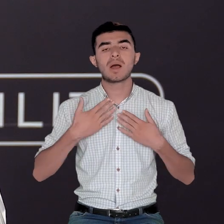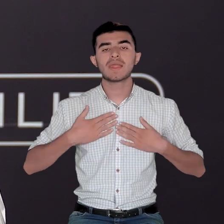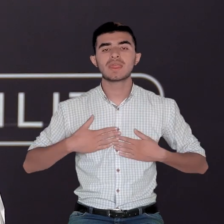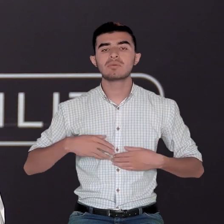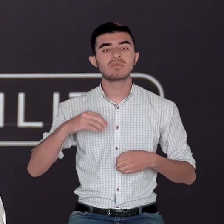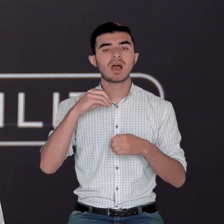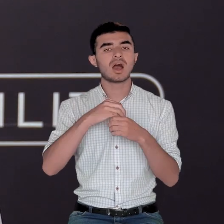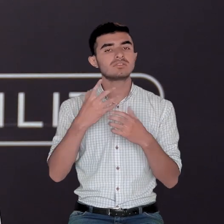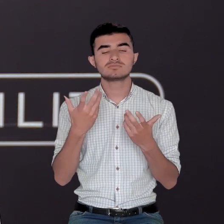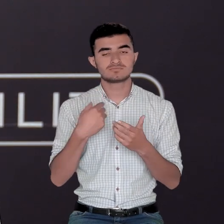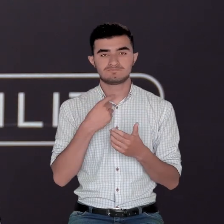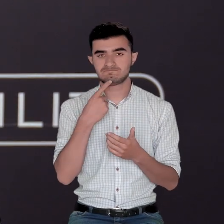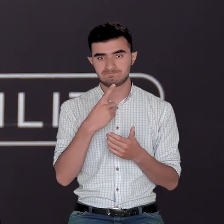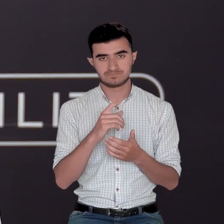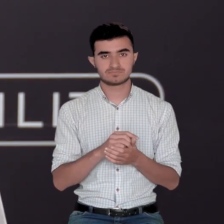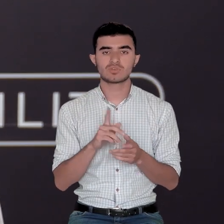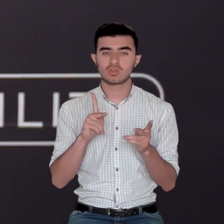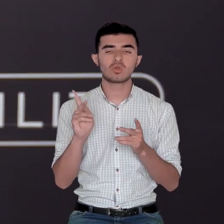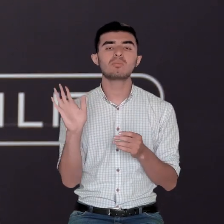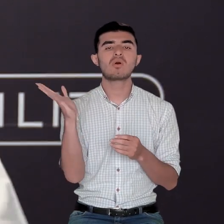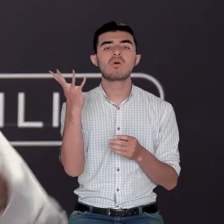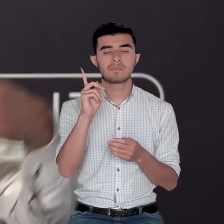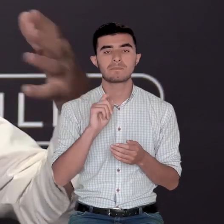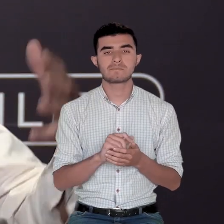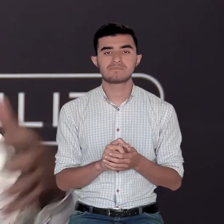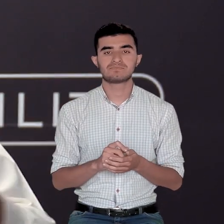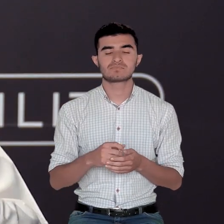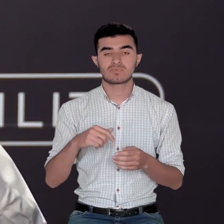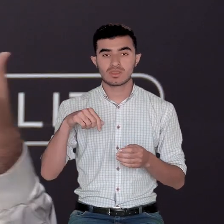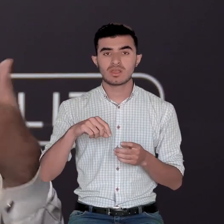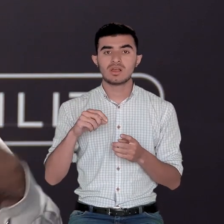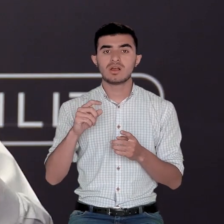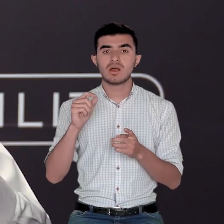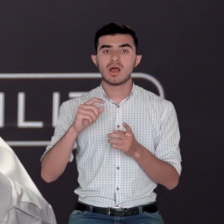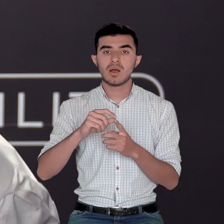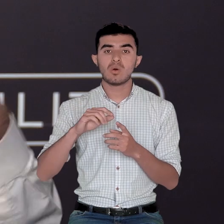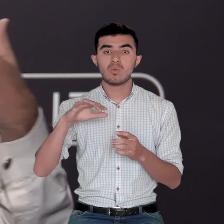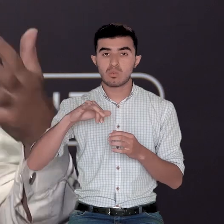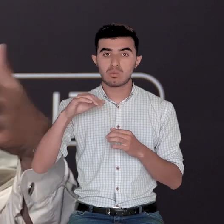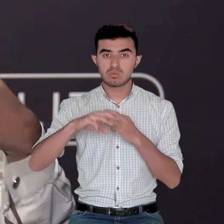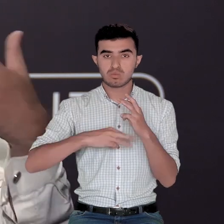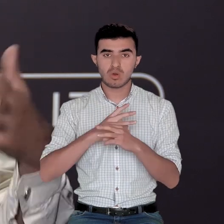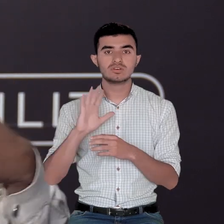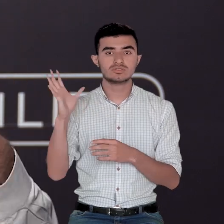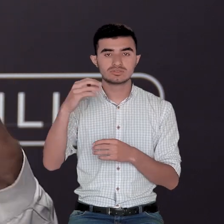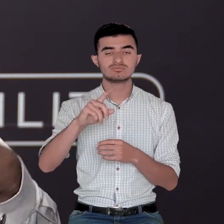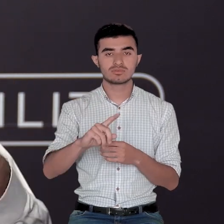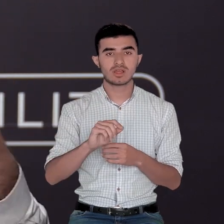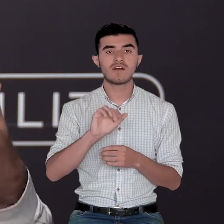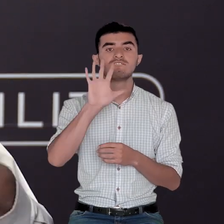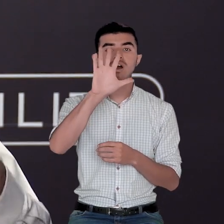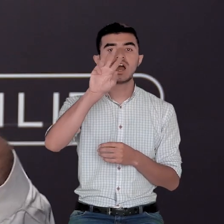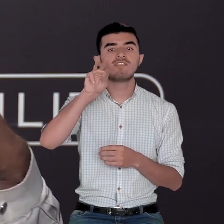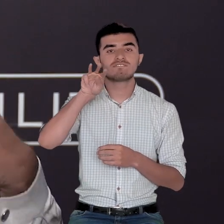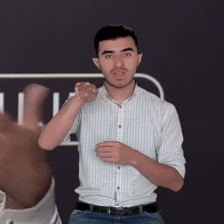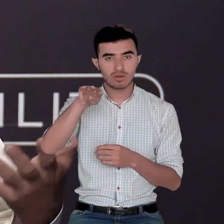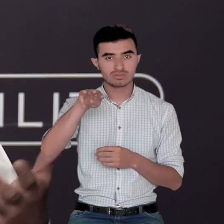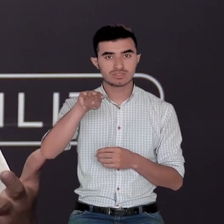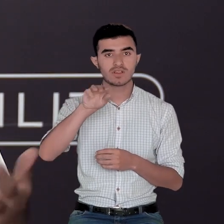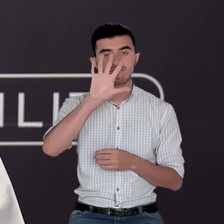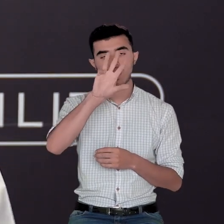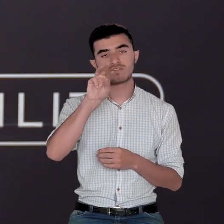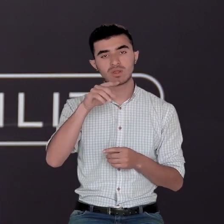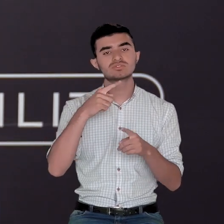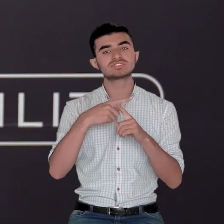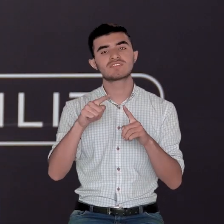tell you about what therapies in general are. Now, there are like about 5,000 mainstream therapies in